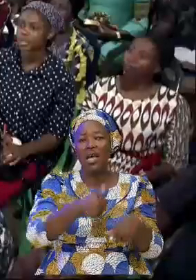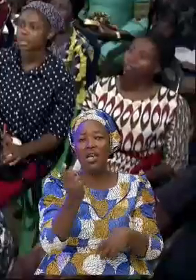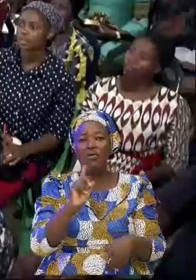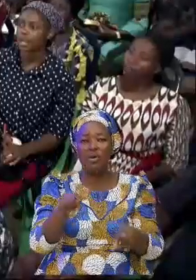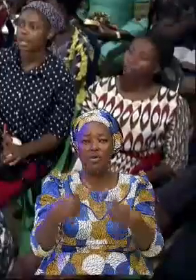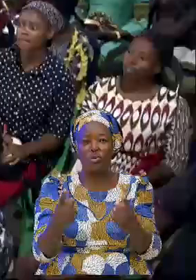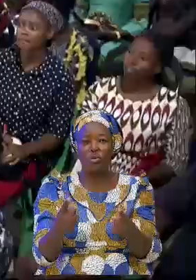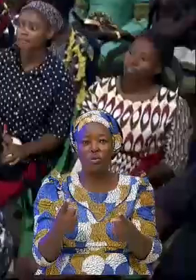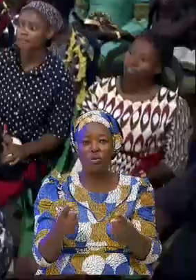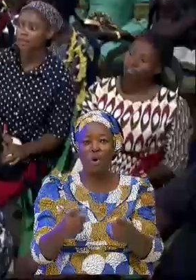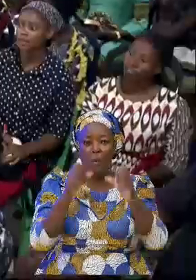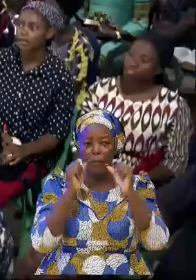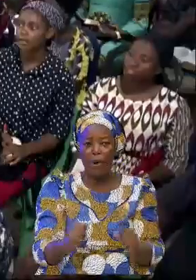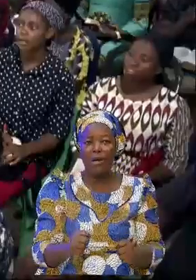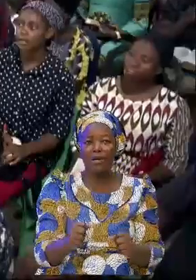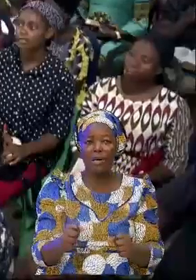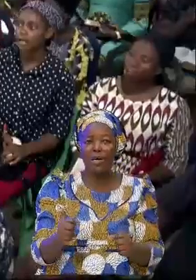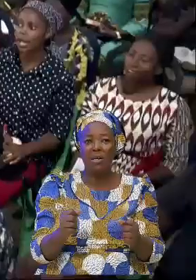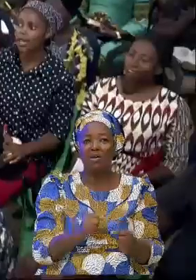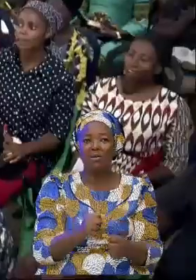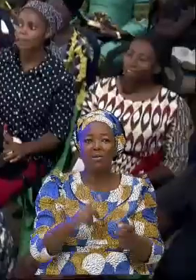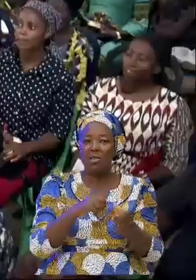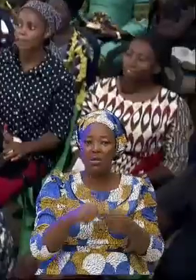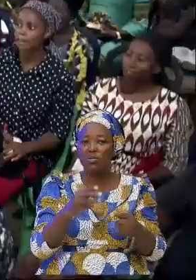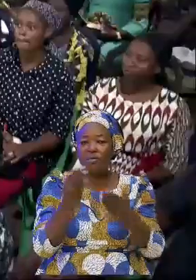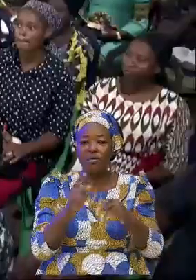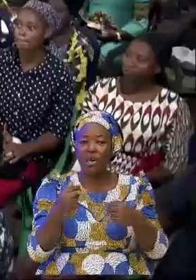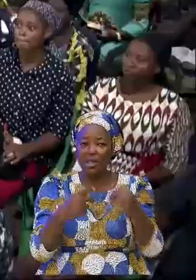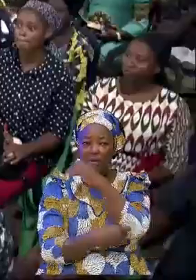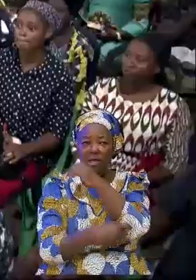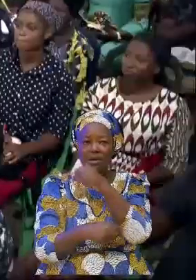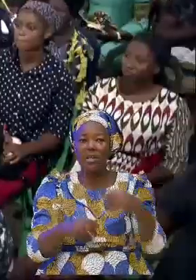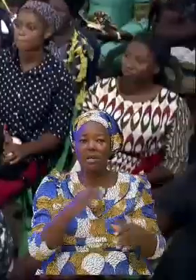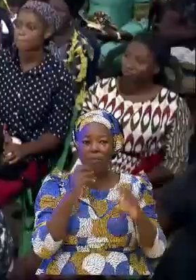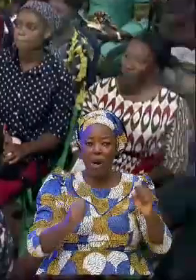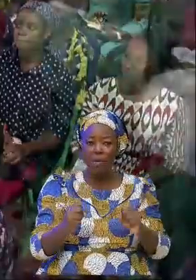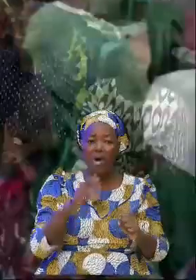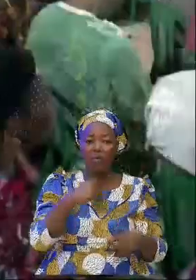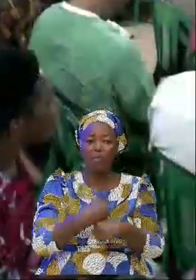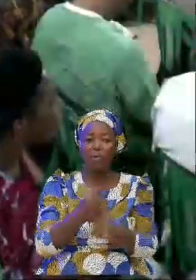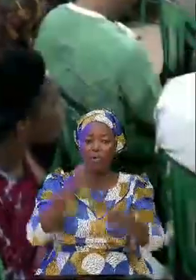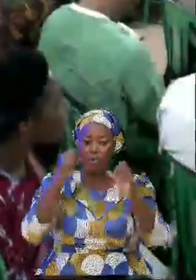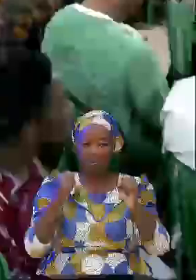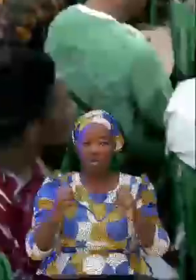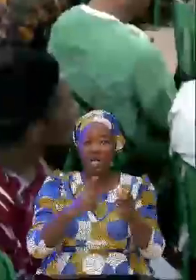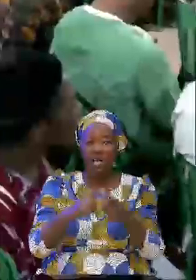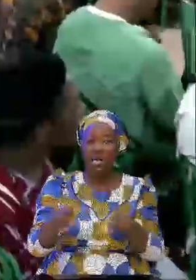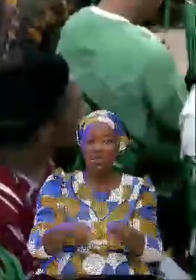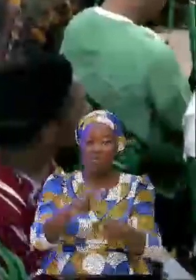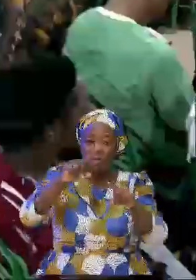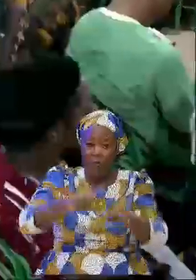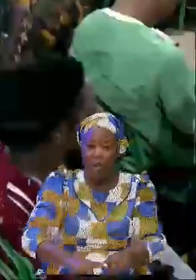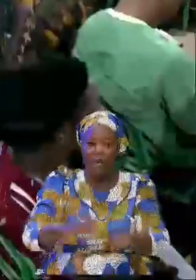around, power in your life, anywhere you go. However, the temptation may be